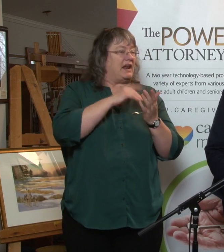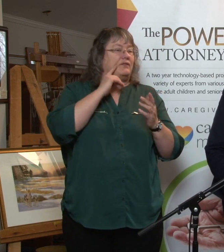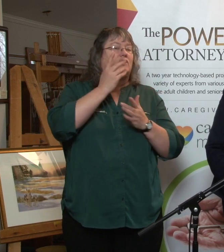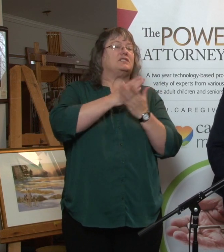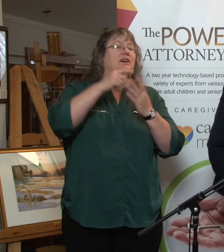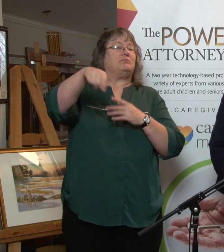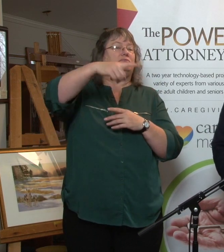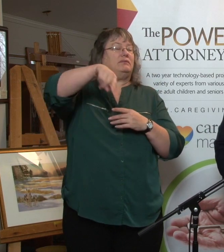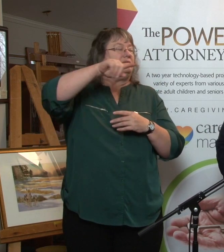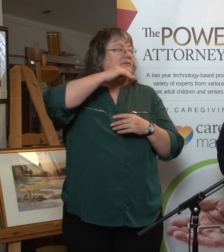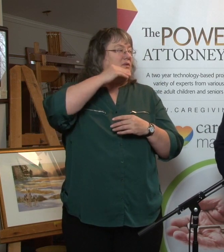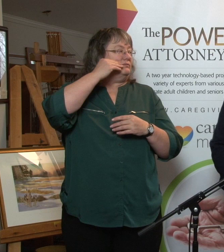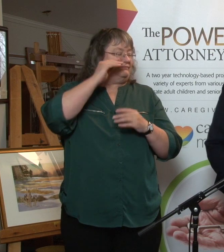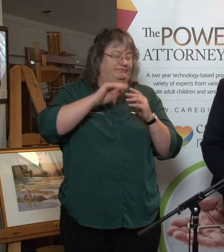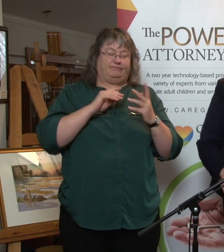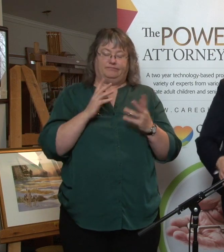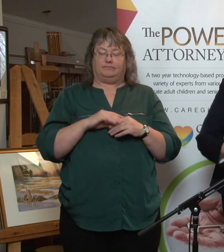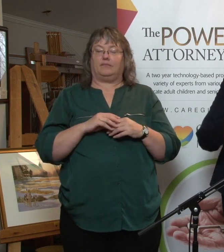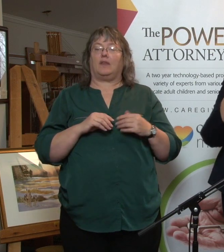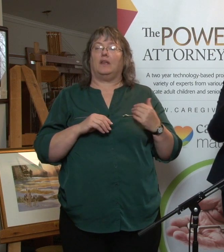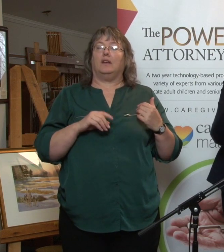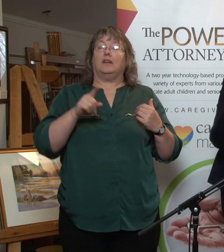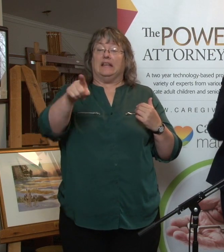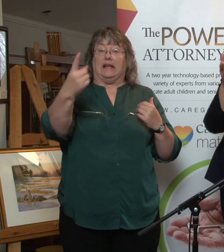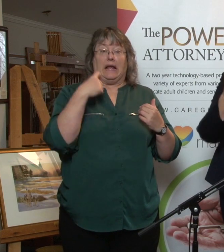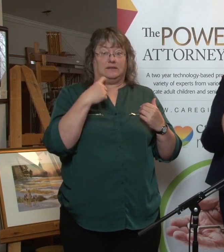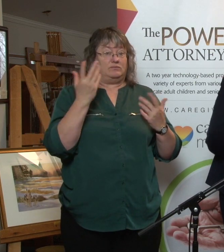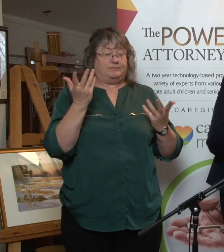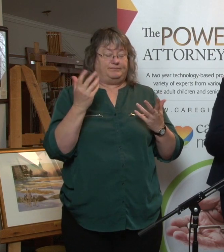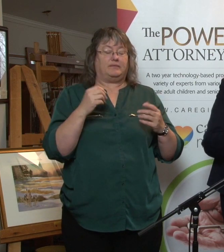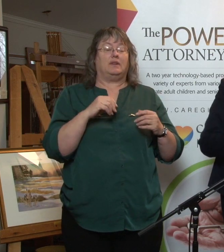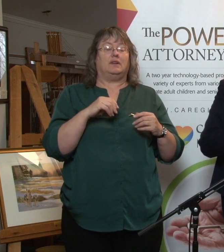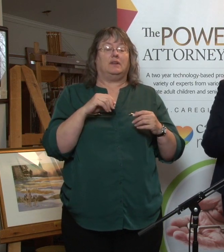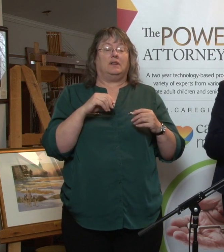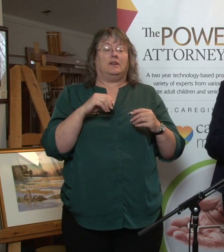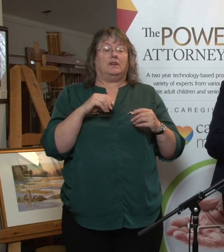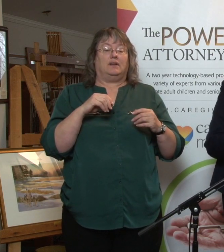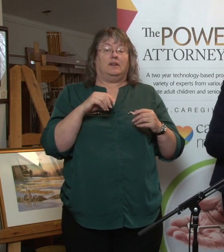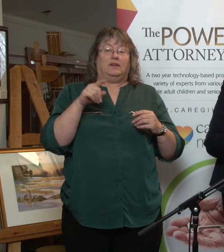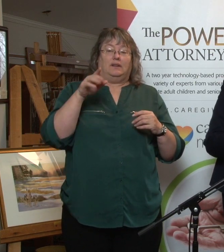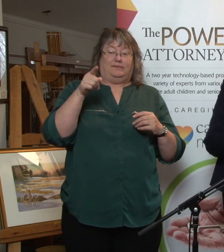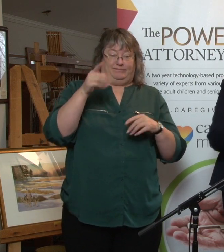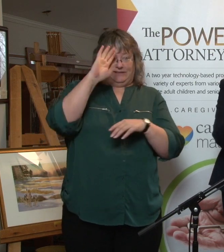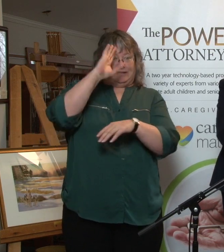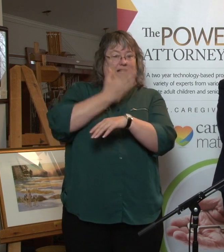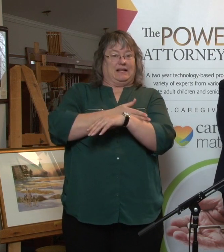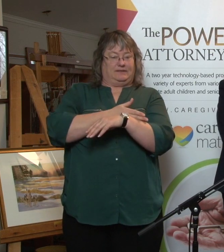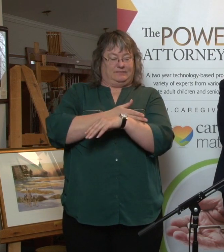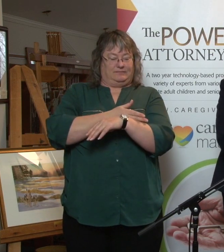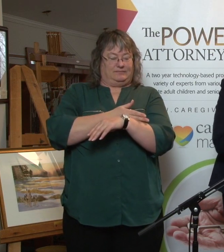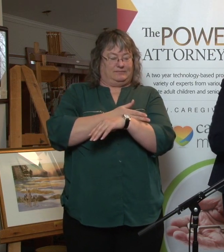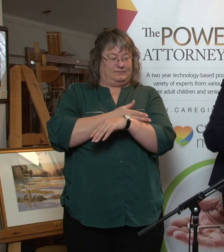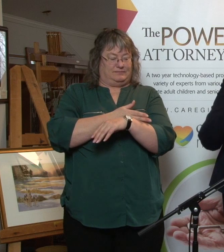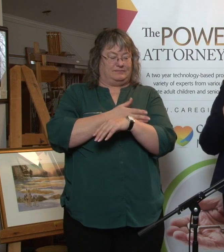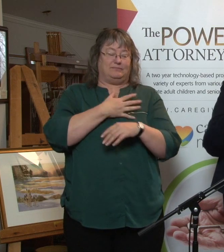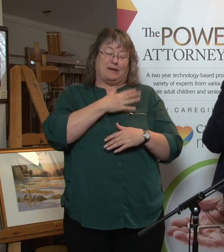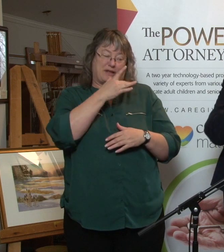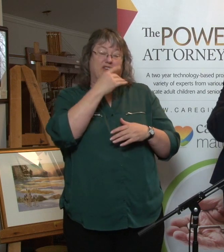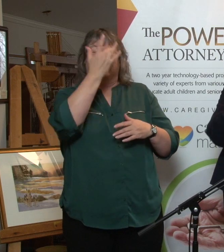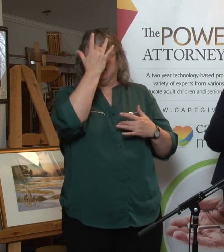might not have. Okay. The question is, for example, as a son, and my mother's been